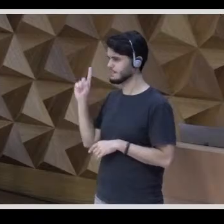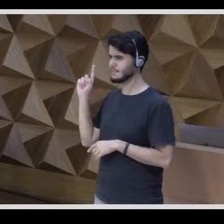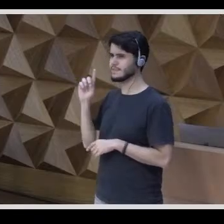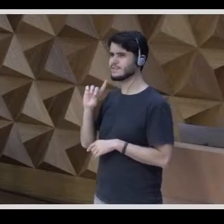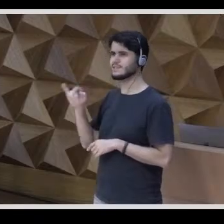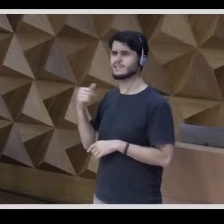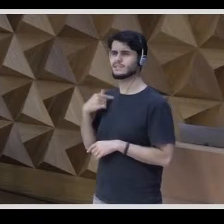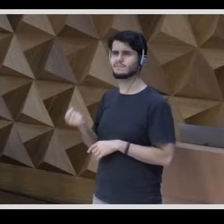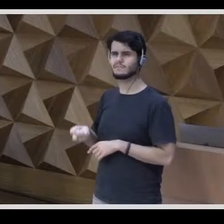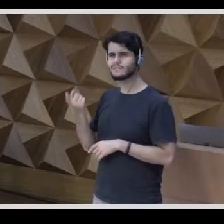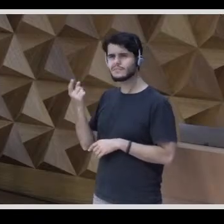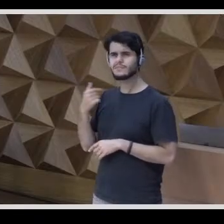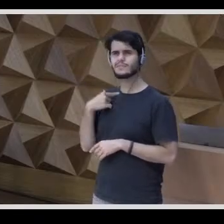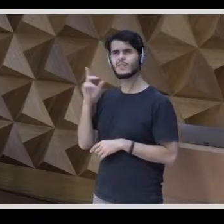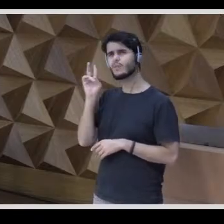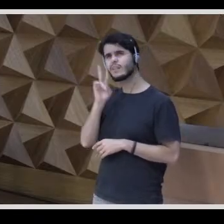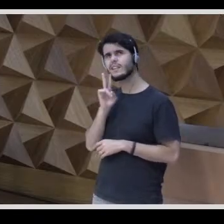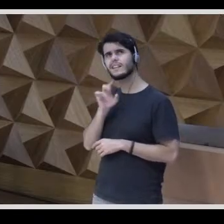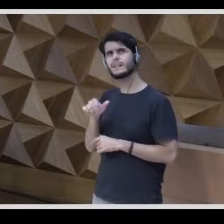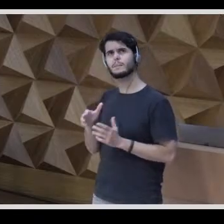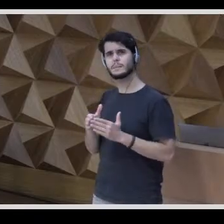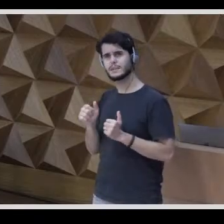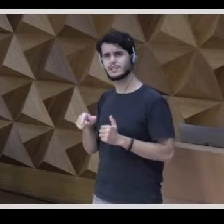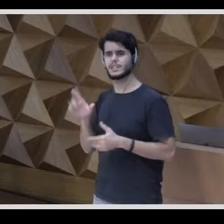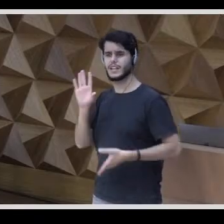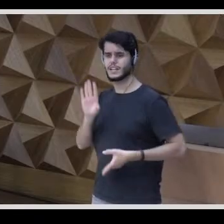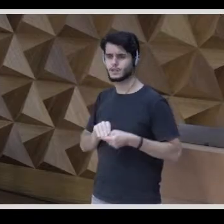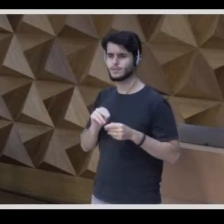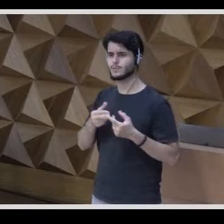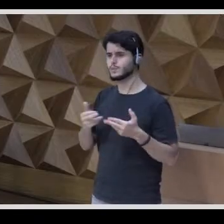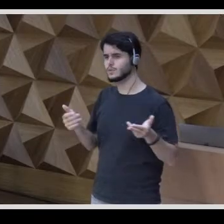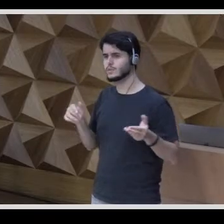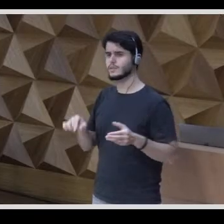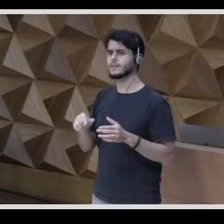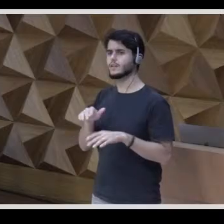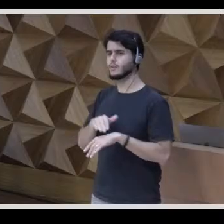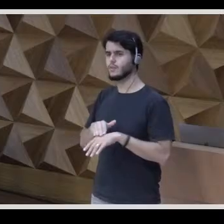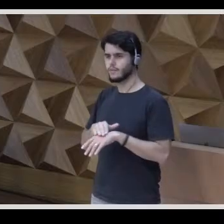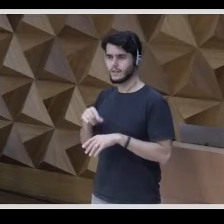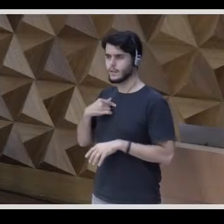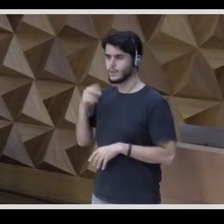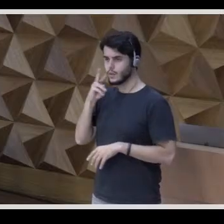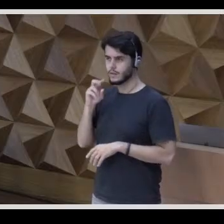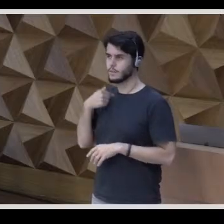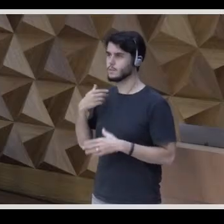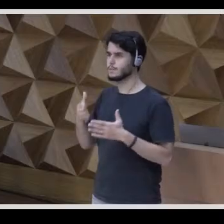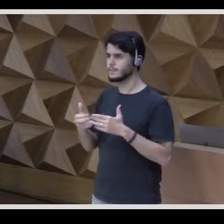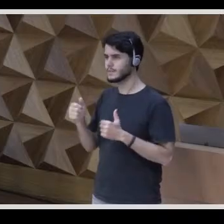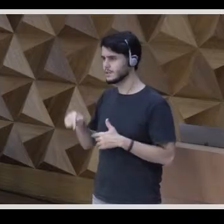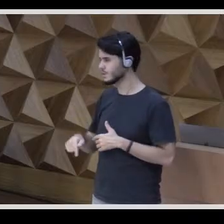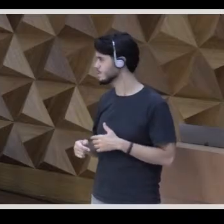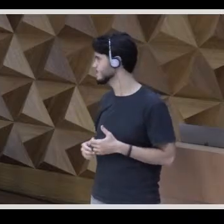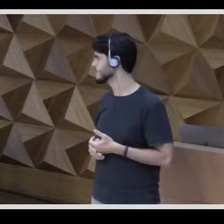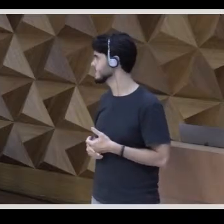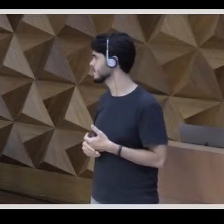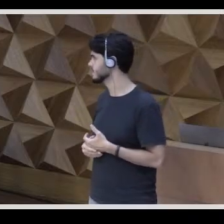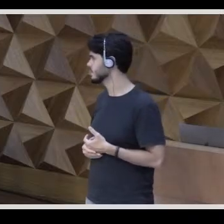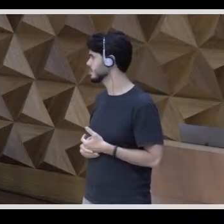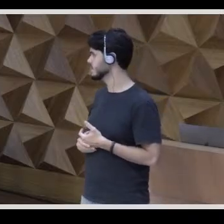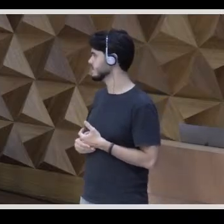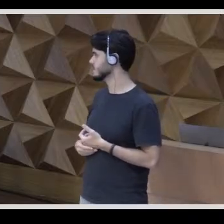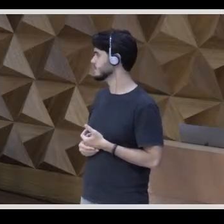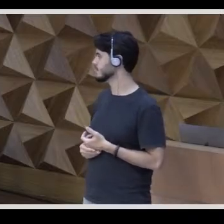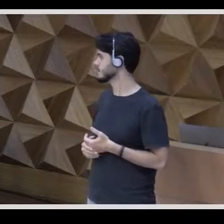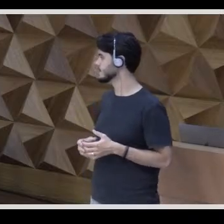asking for this. I don't know who thought that I wanted this or that this was a good idea. But that's kind of the tech